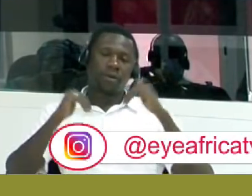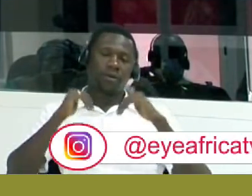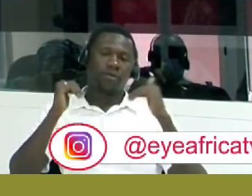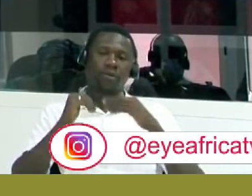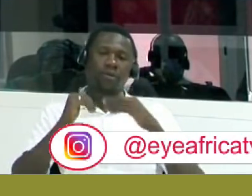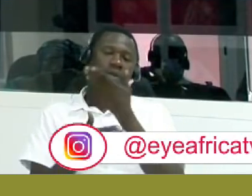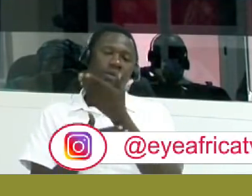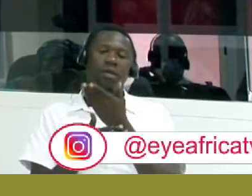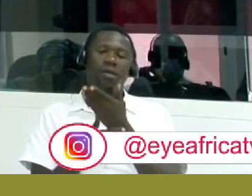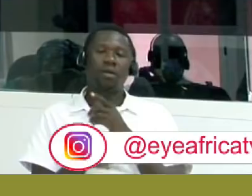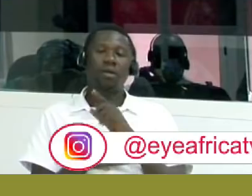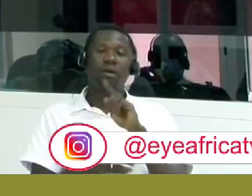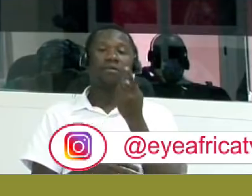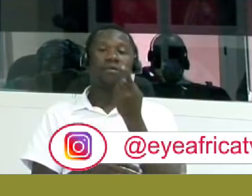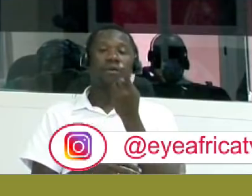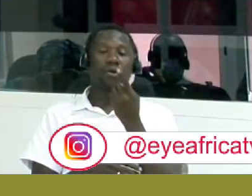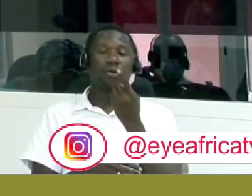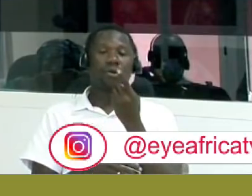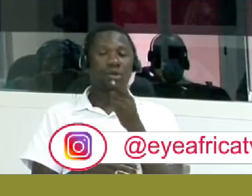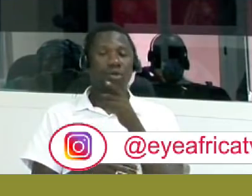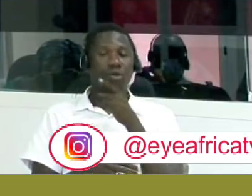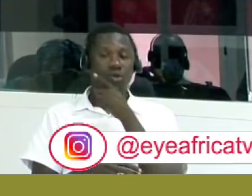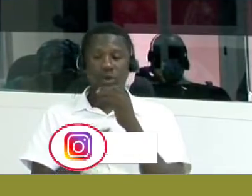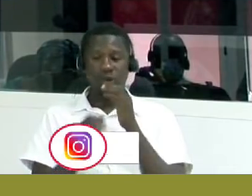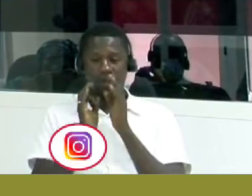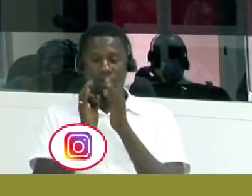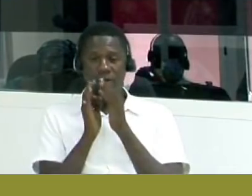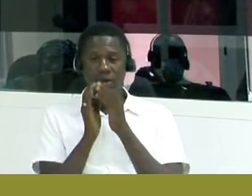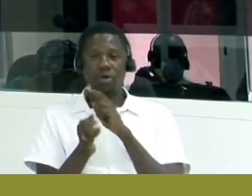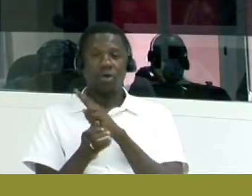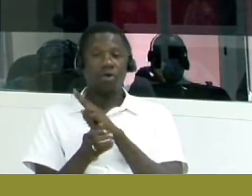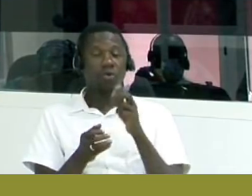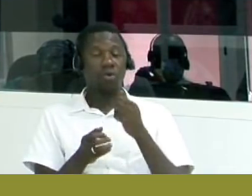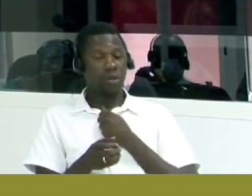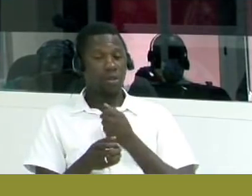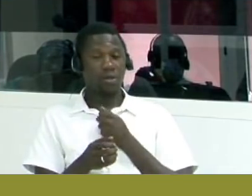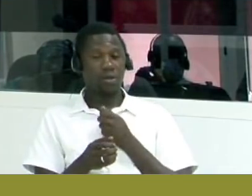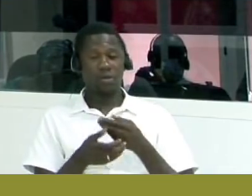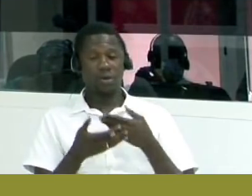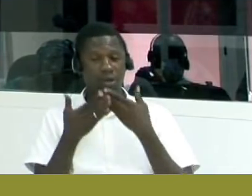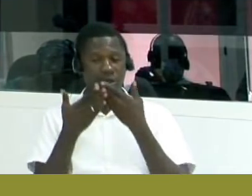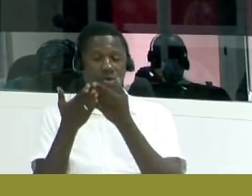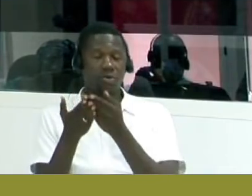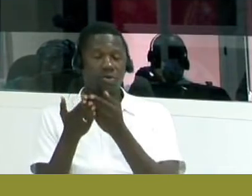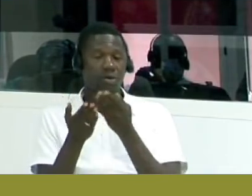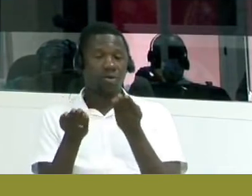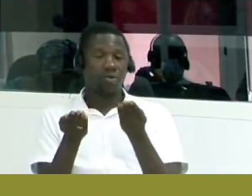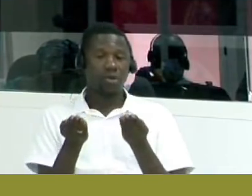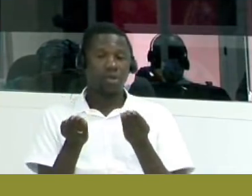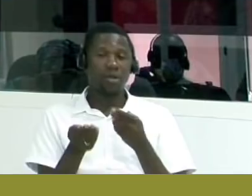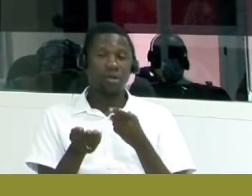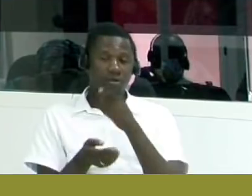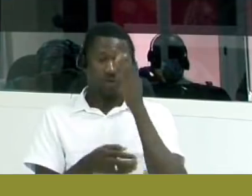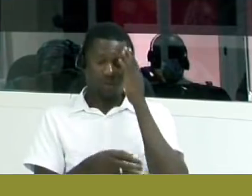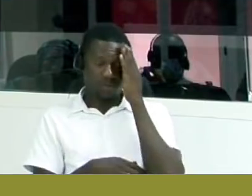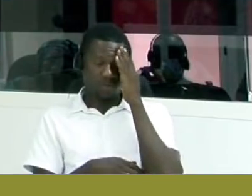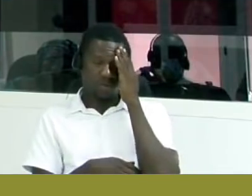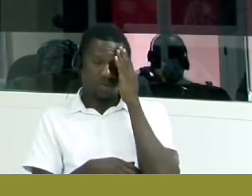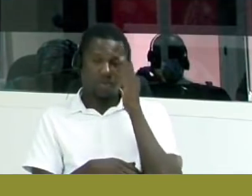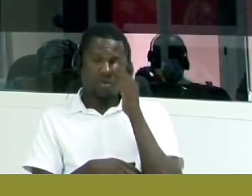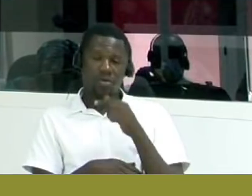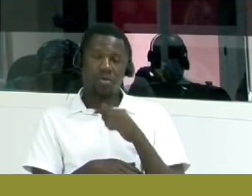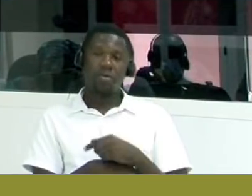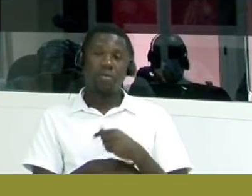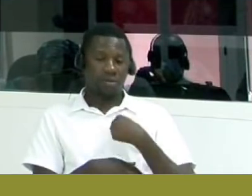first instance, you claim that no threats were issued to the students as far as you know. By me,